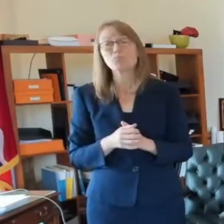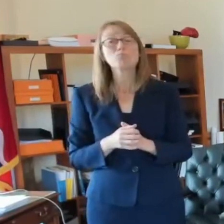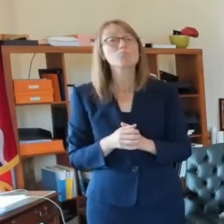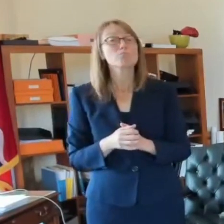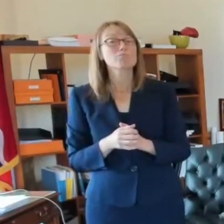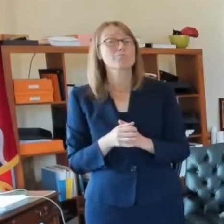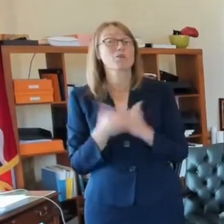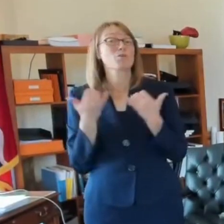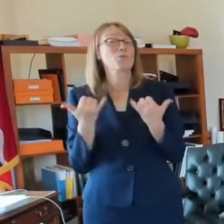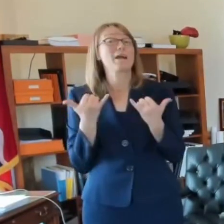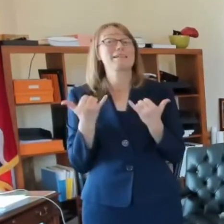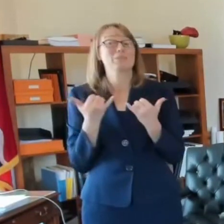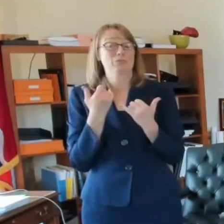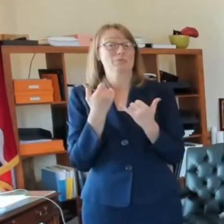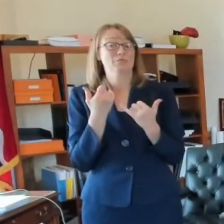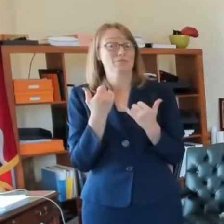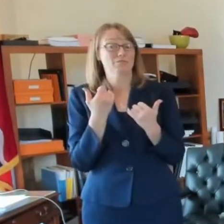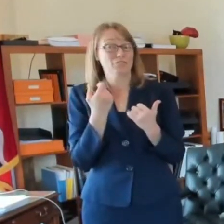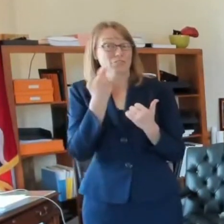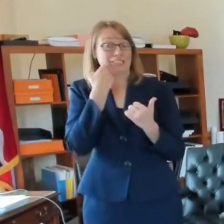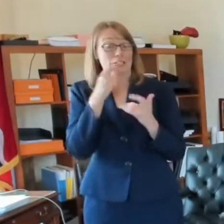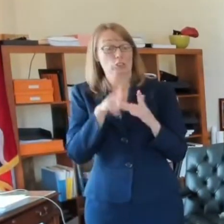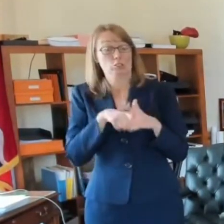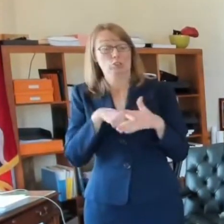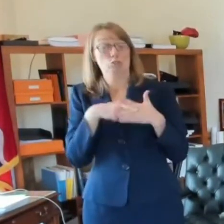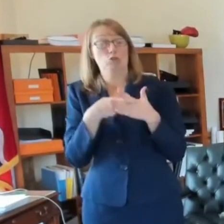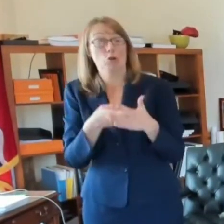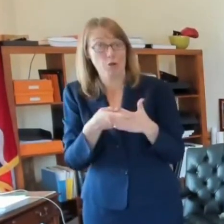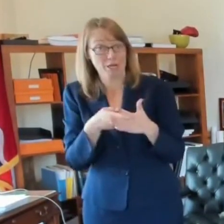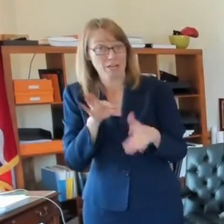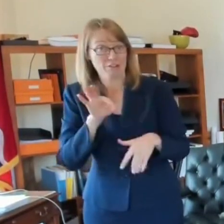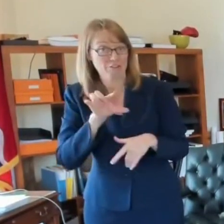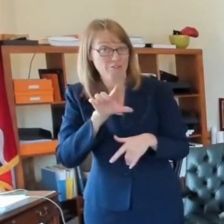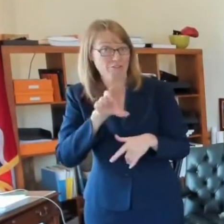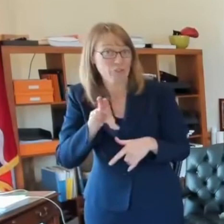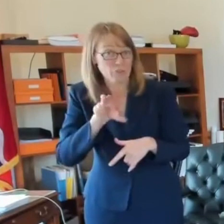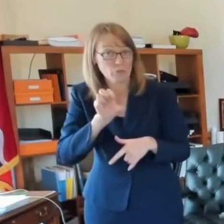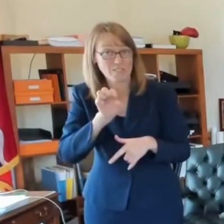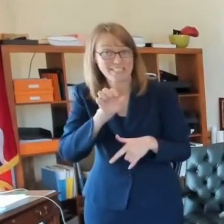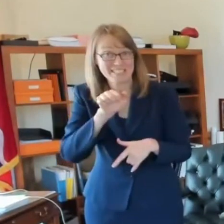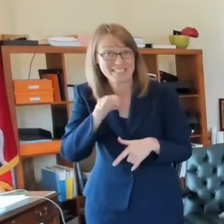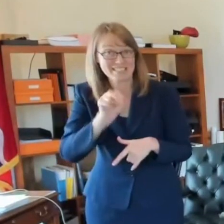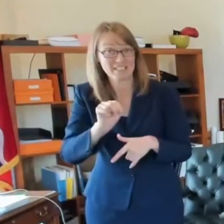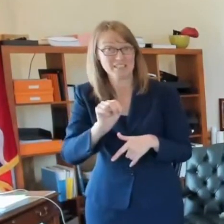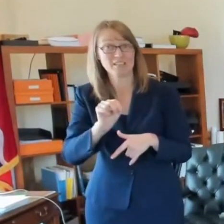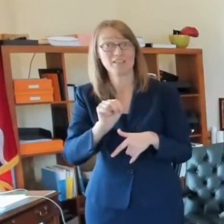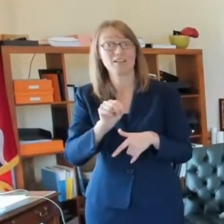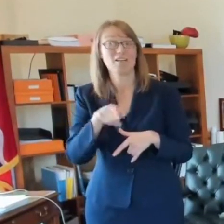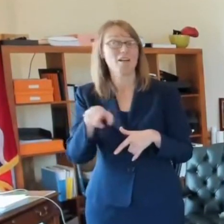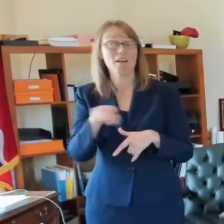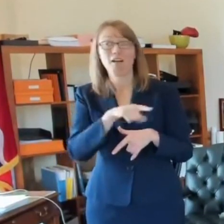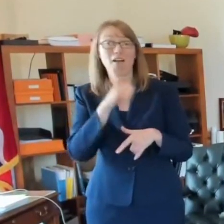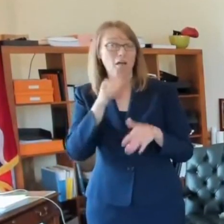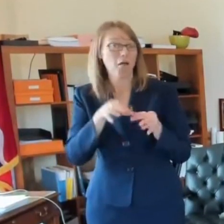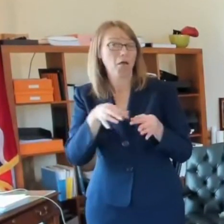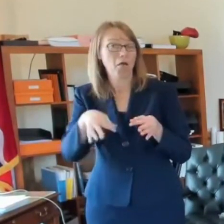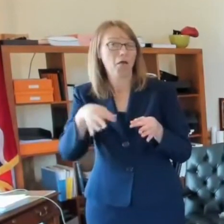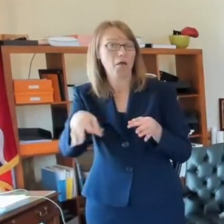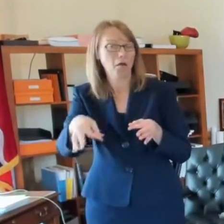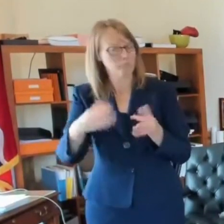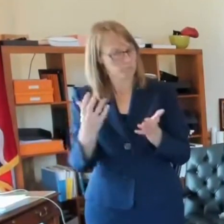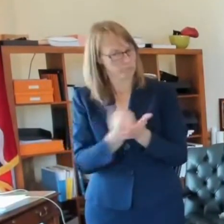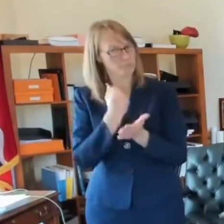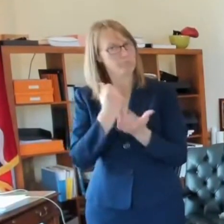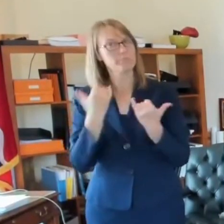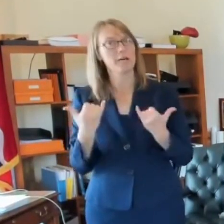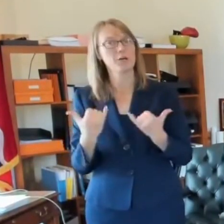the flu season. Don't wait too long to get your flu shot. Go ahead and get it now if you can.